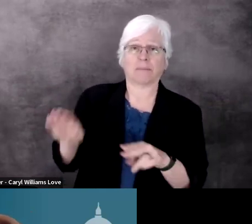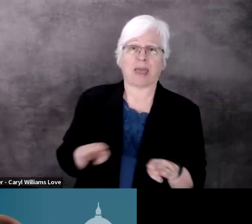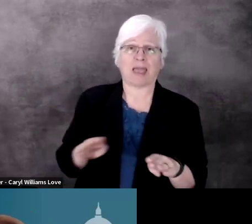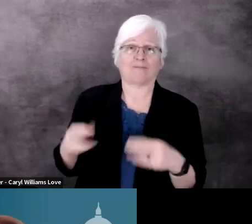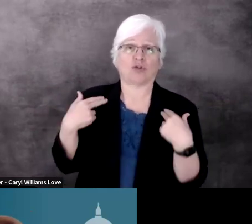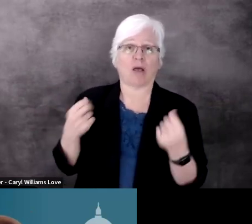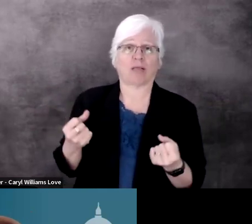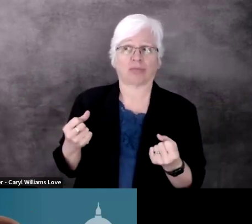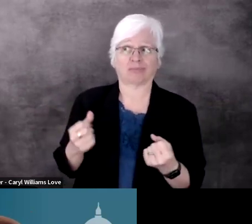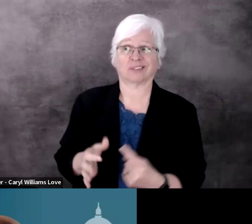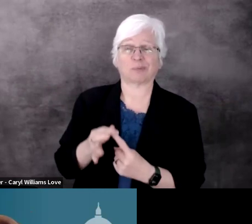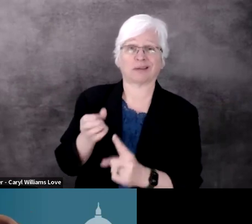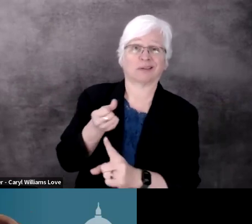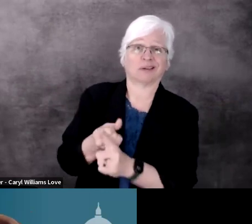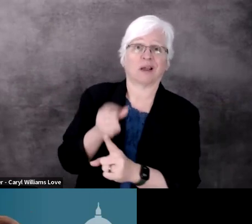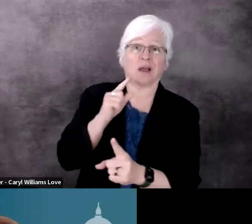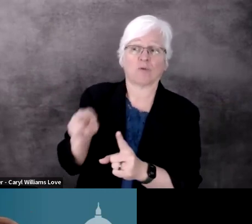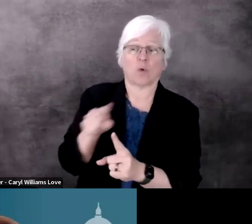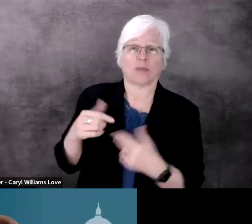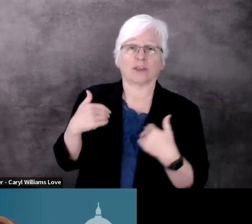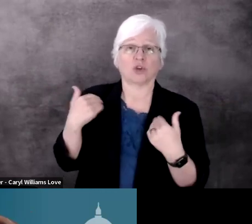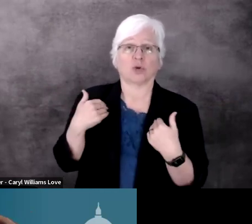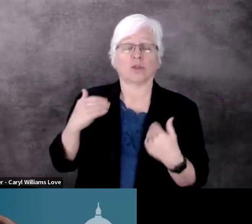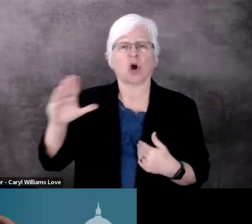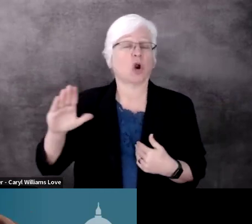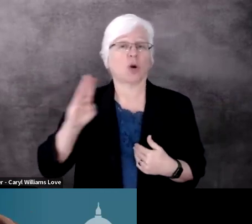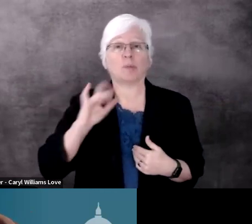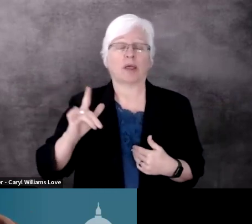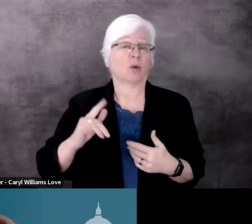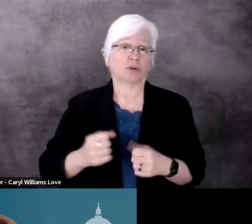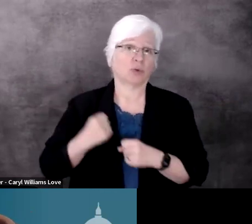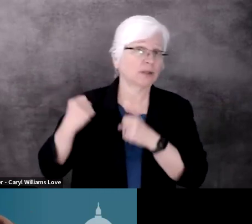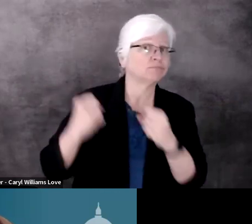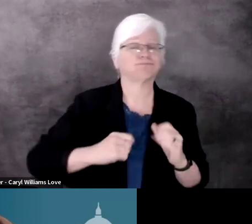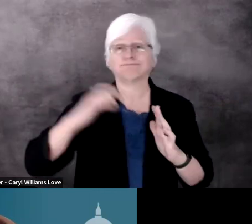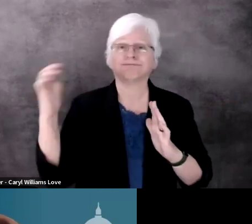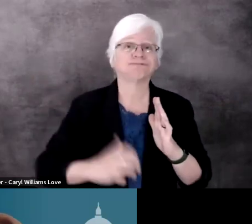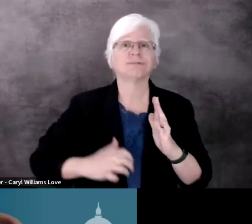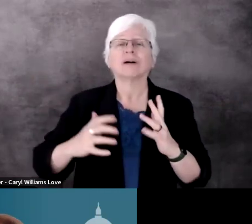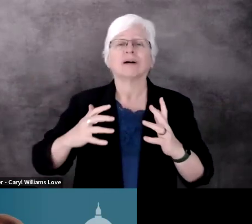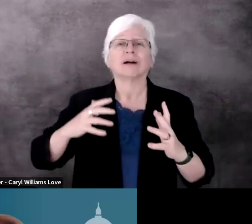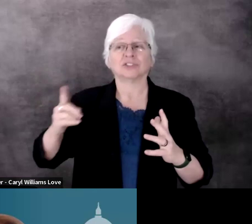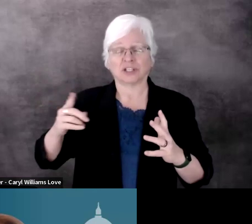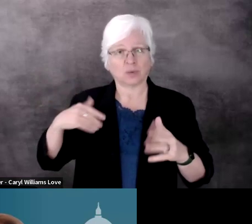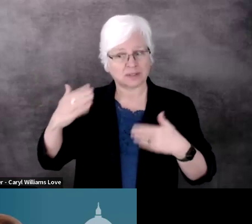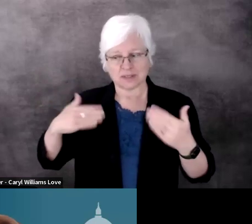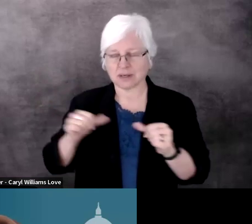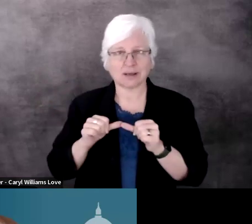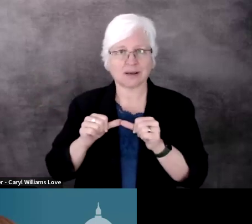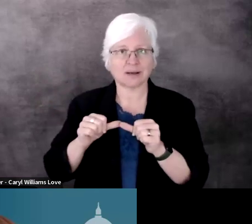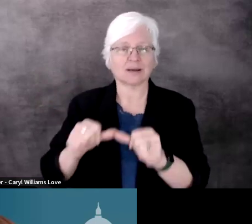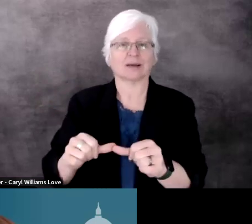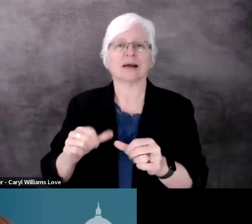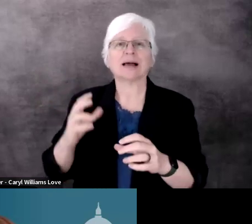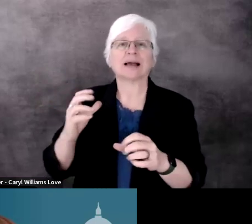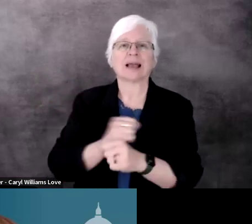so she had a very robust bill, but I think at the end of the day, she was able to move it forward to really have a work group and more study in this